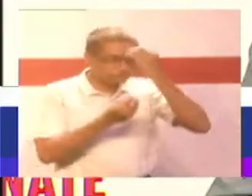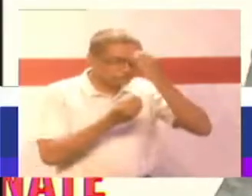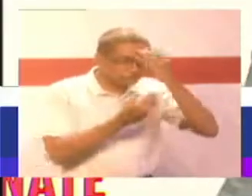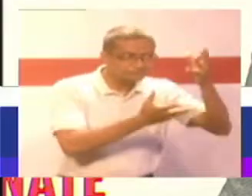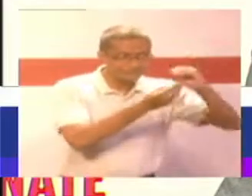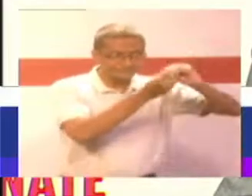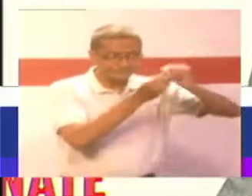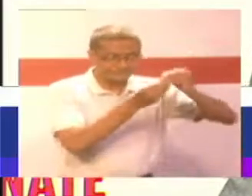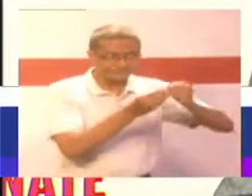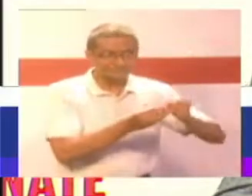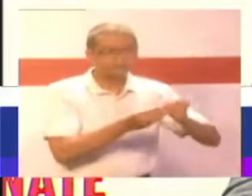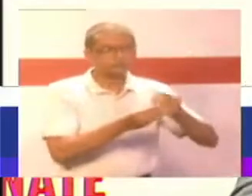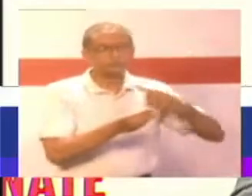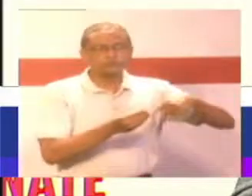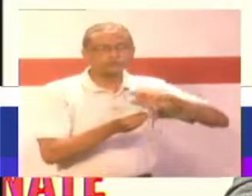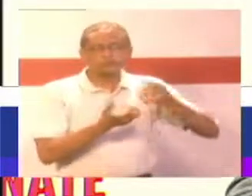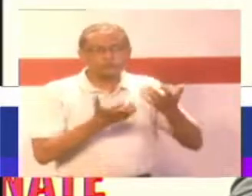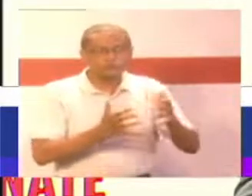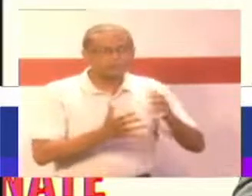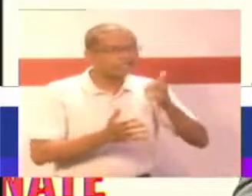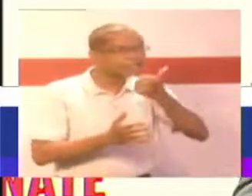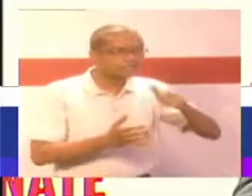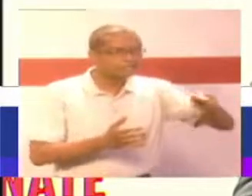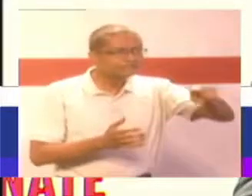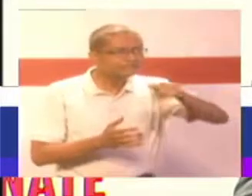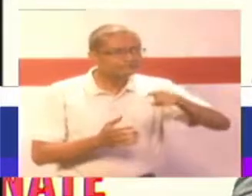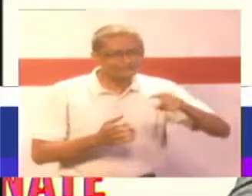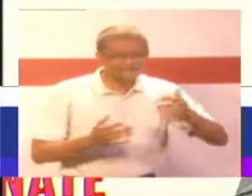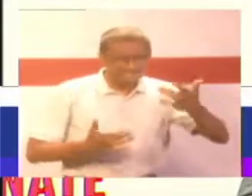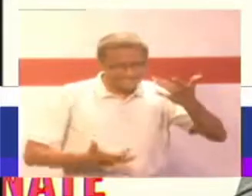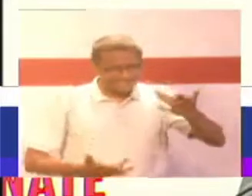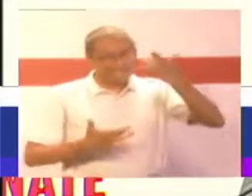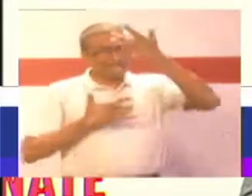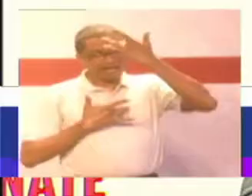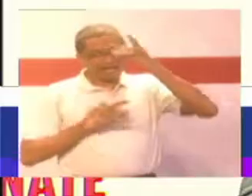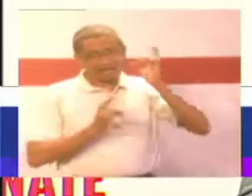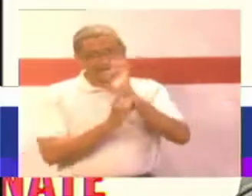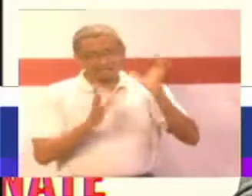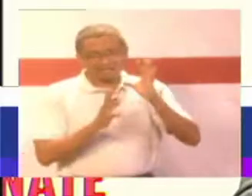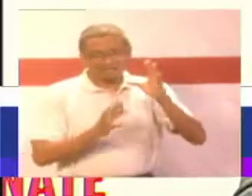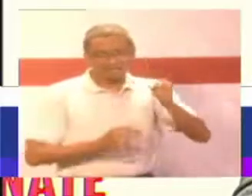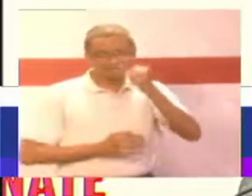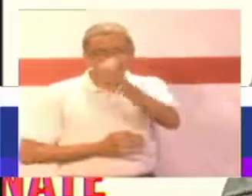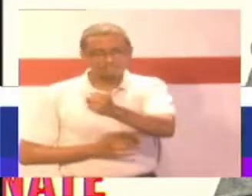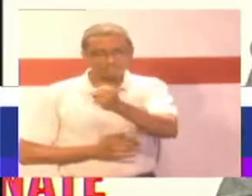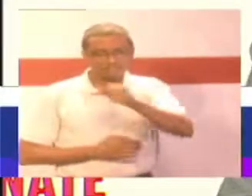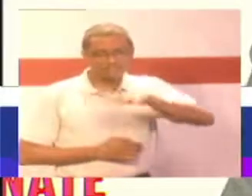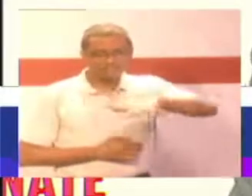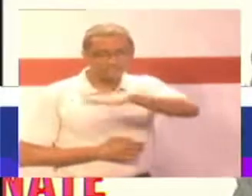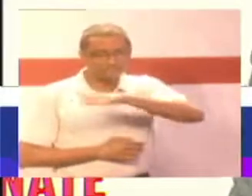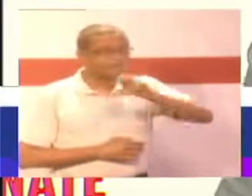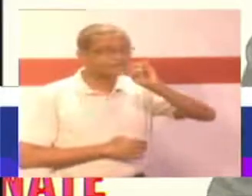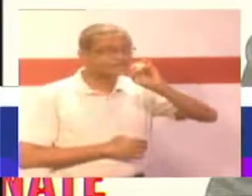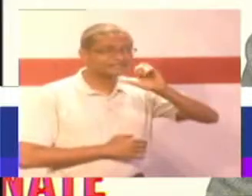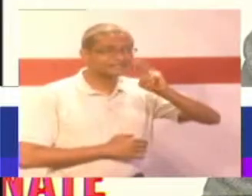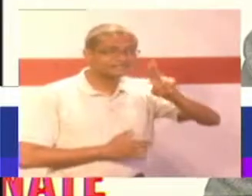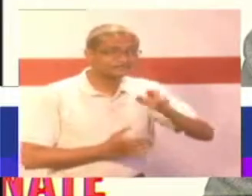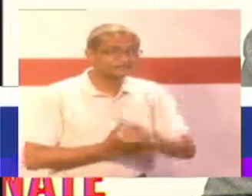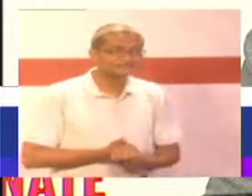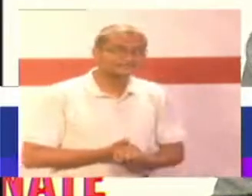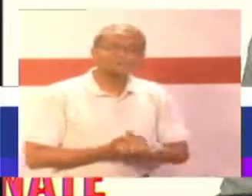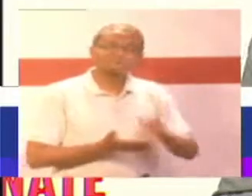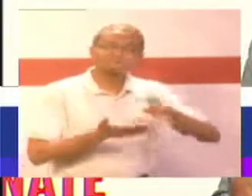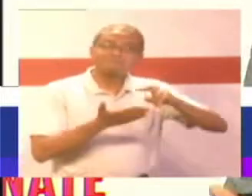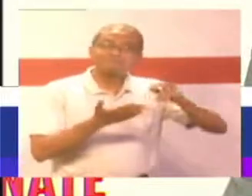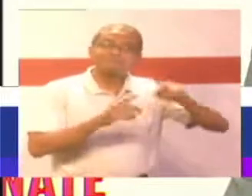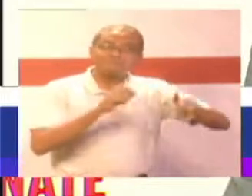we don't want anyone to end up needing ICU care and it not being available to them when it's entirely